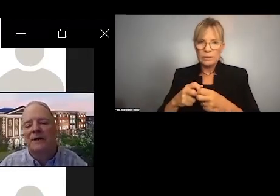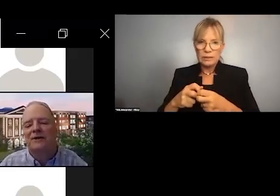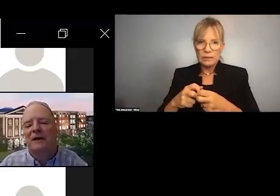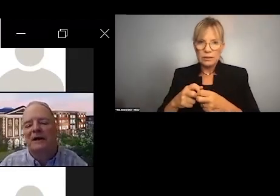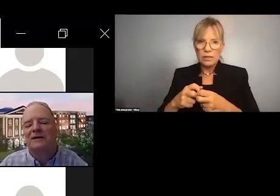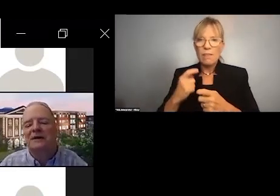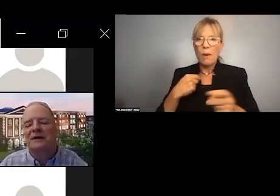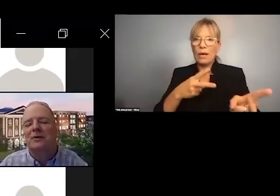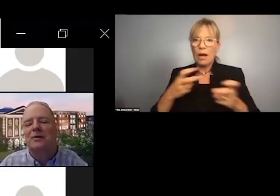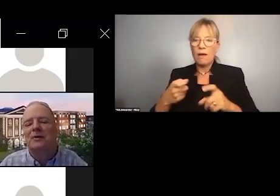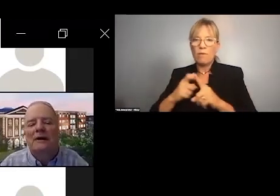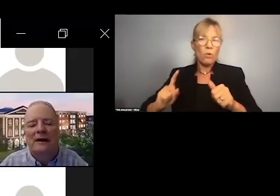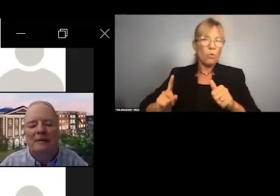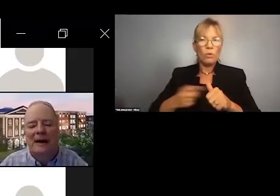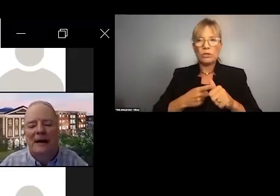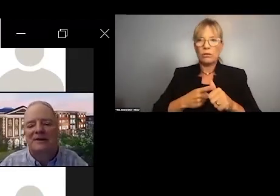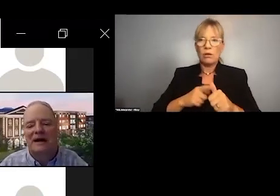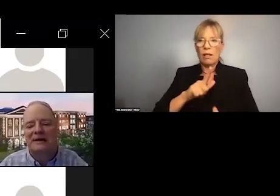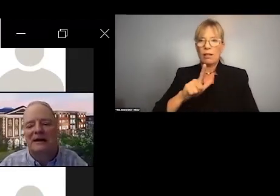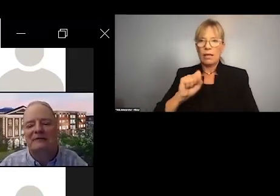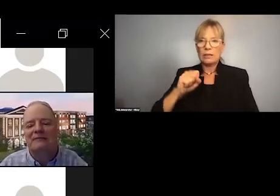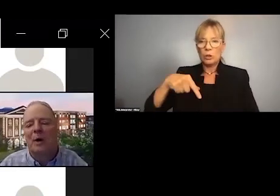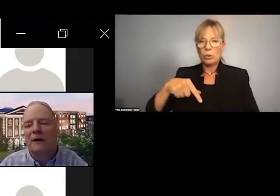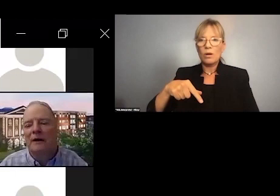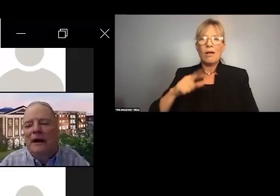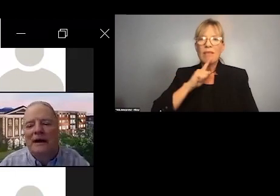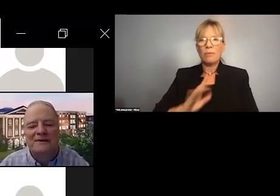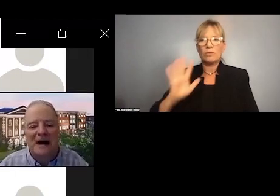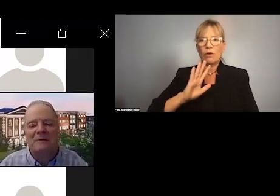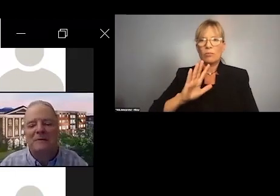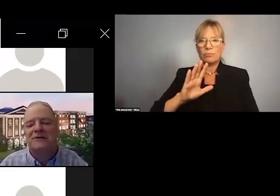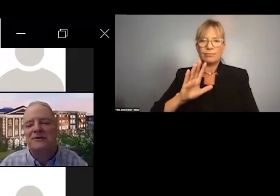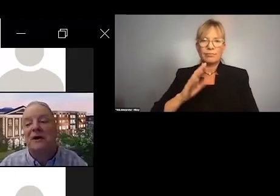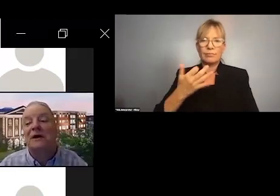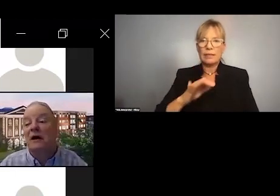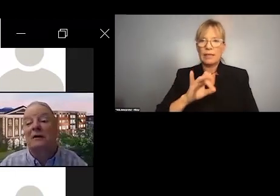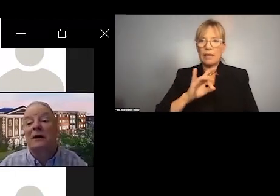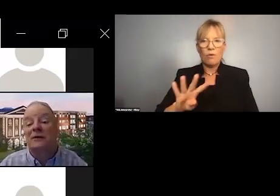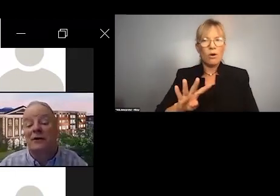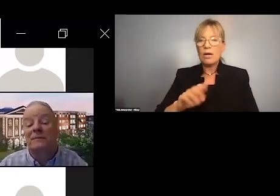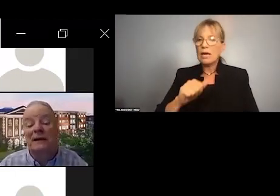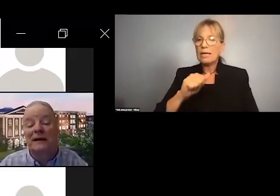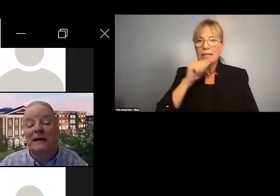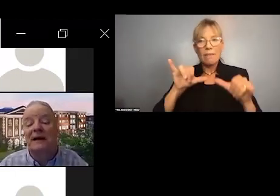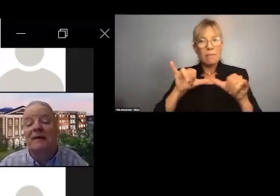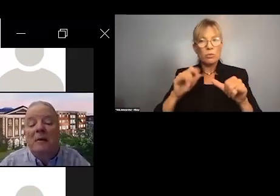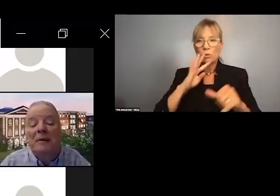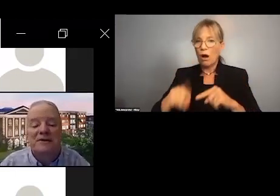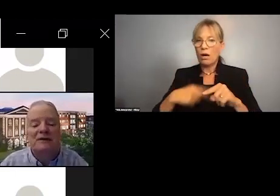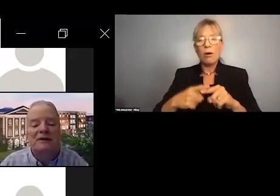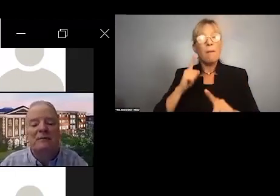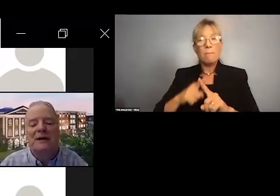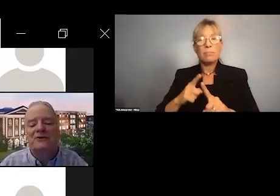was derived from the original LSQ dating back to 1984. It's not the measures we're going to talk about